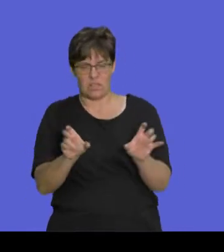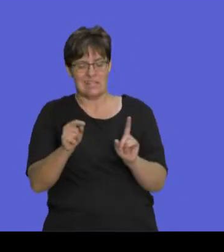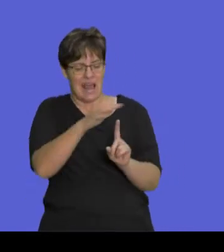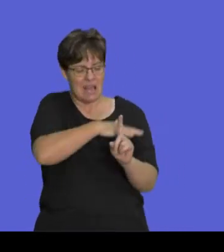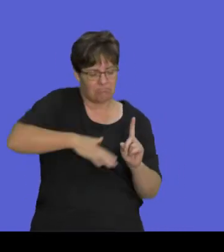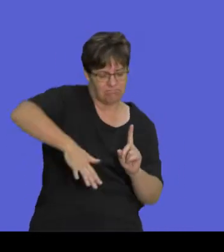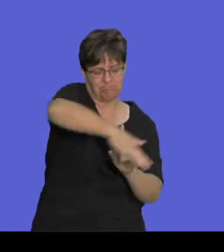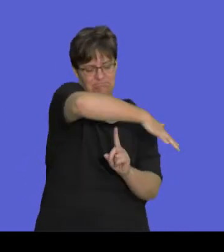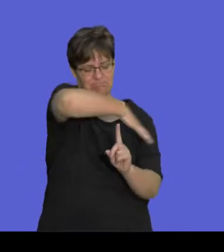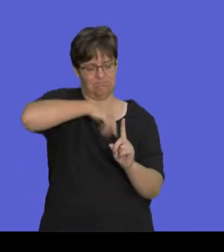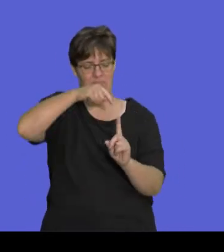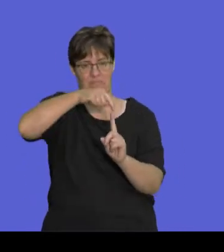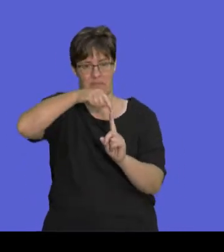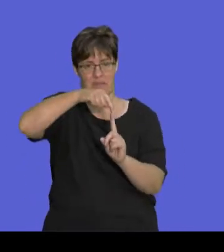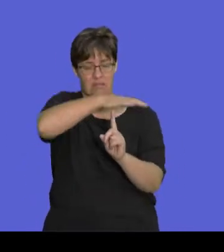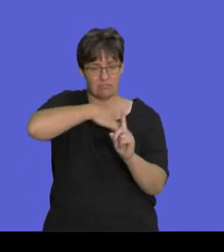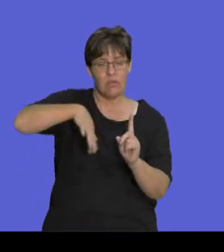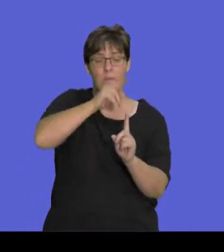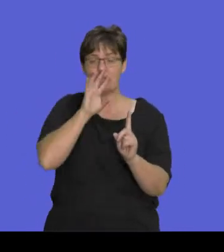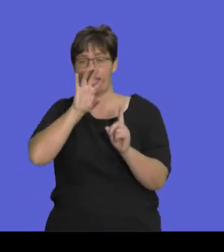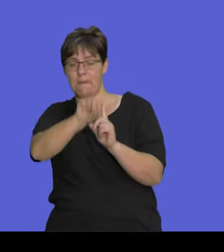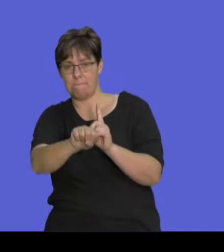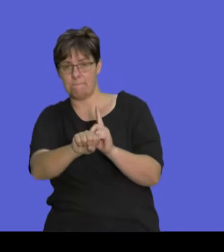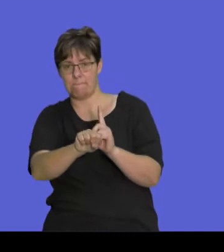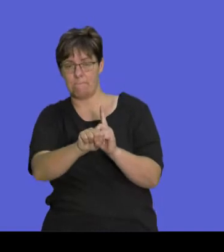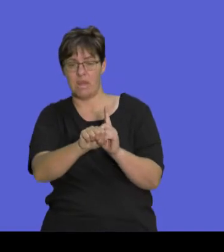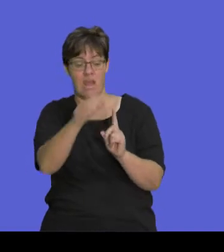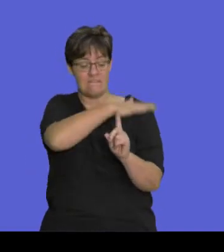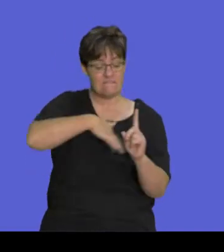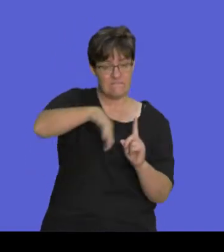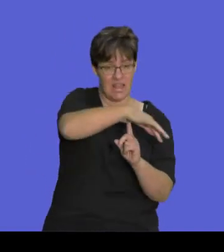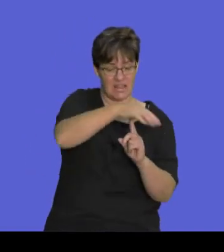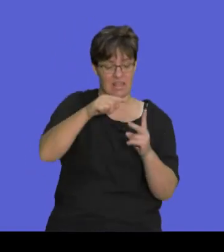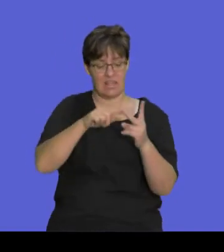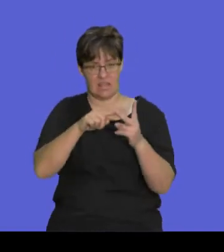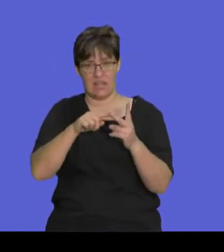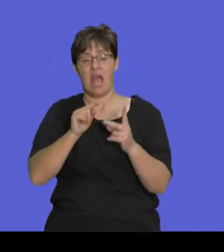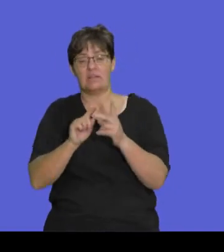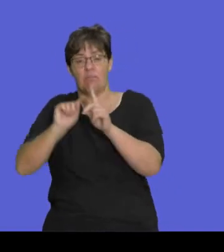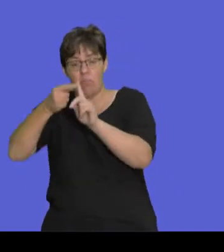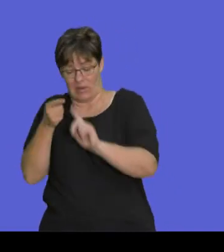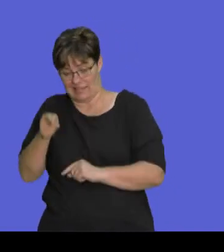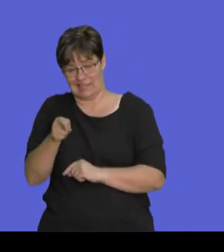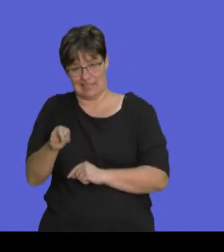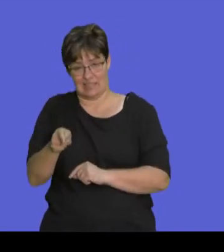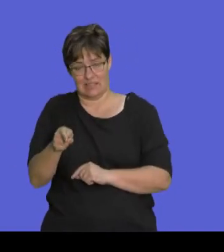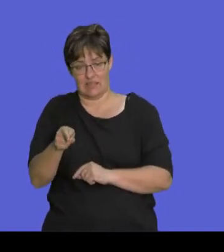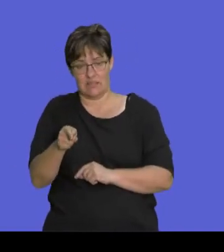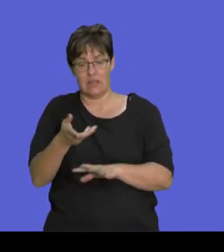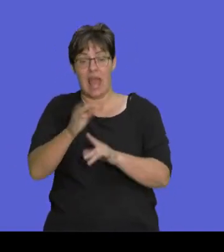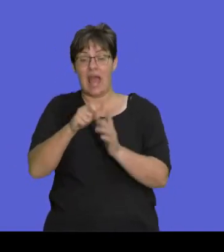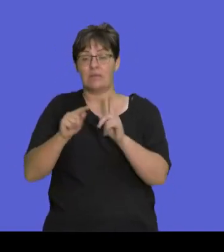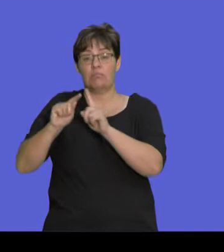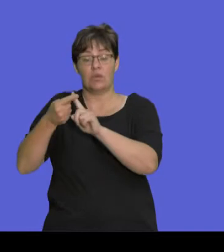a region in space. So you must be able to distinguish between electric field and electric field at a point. Electric field